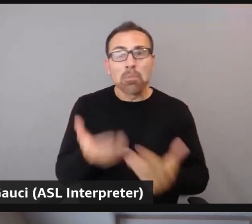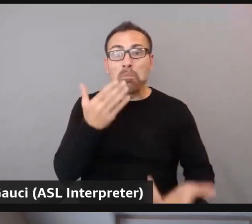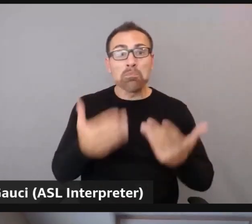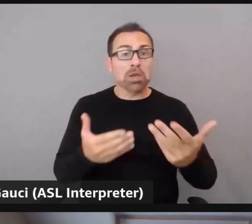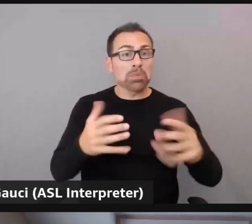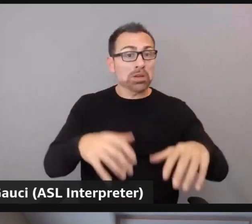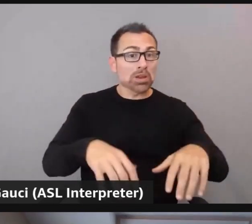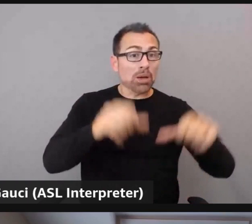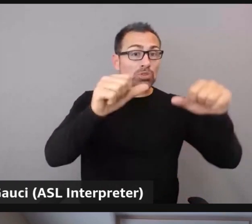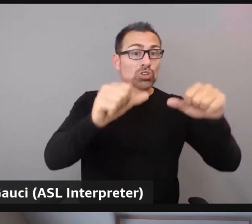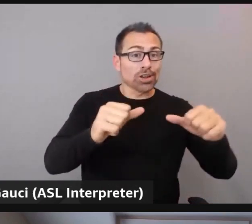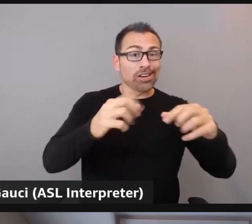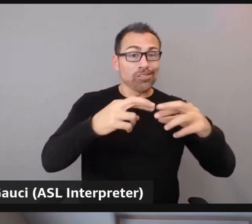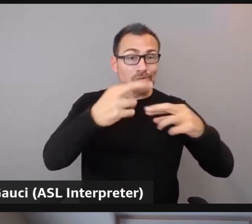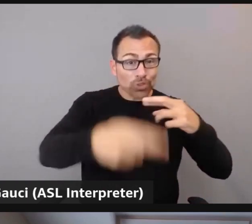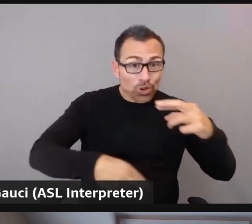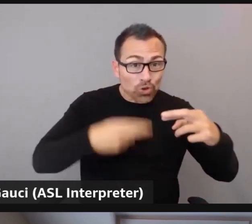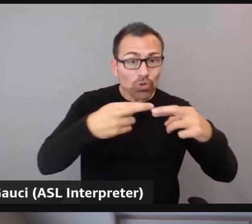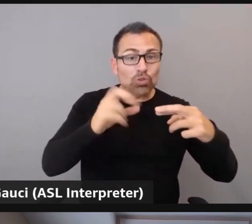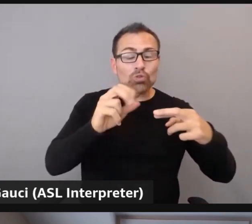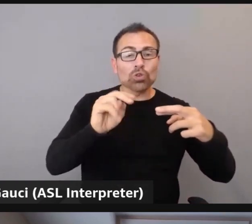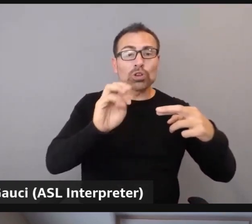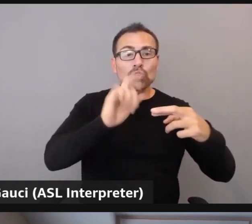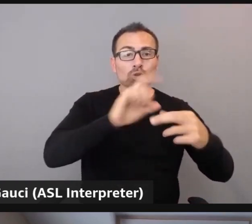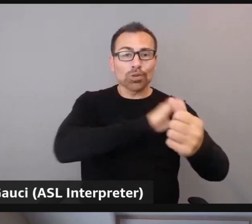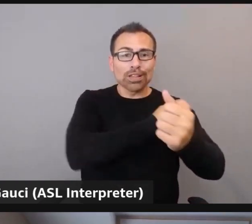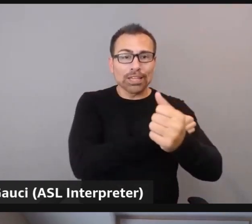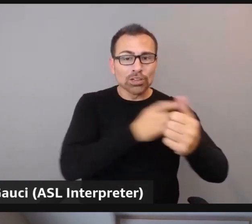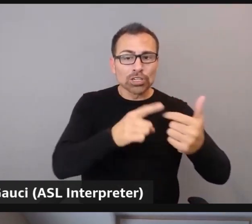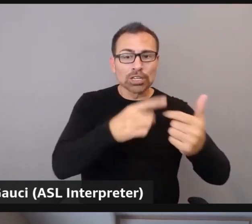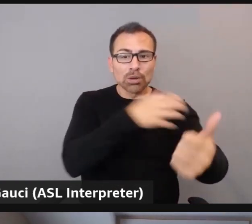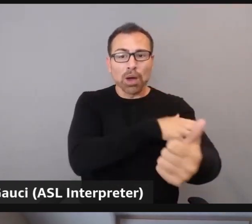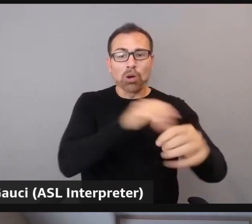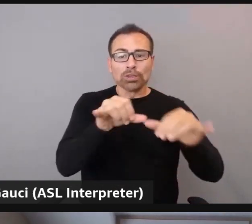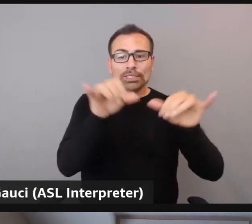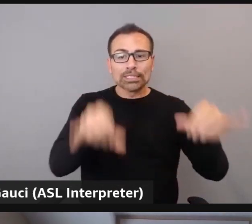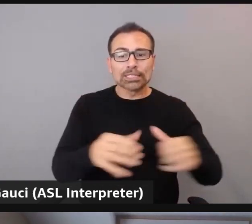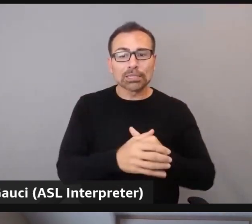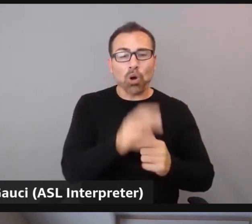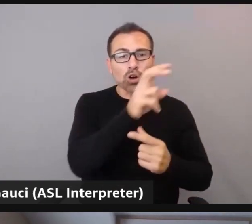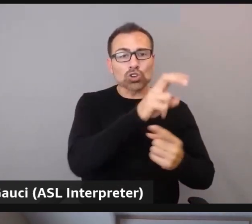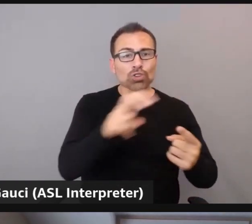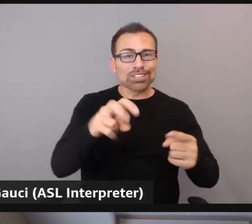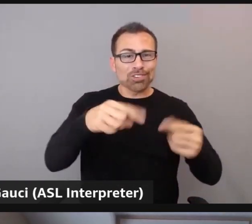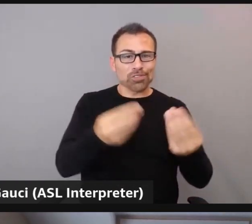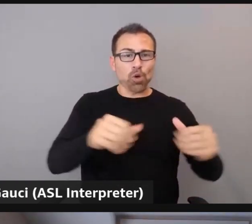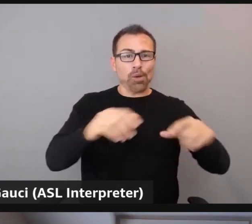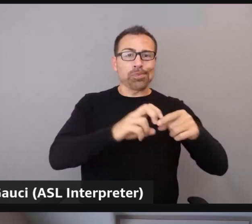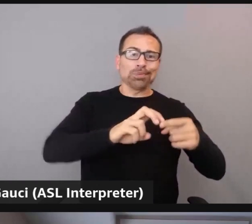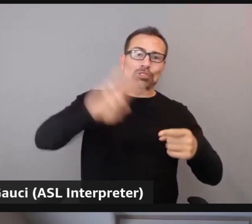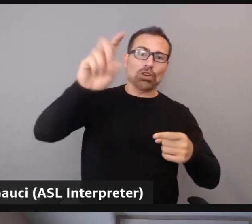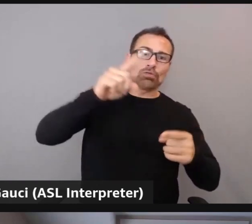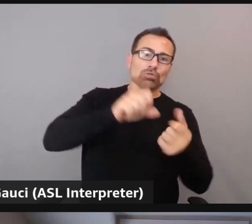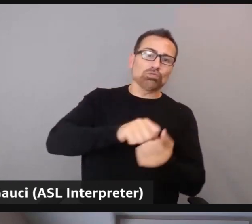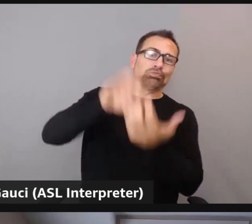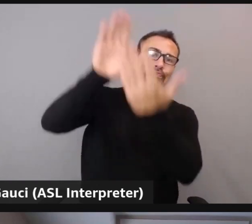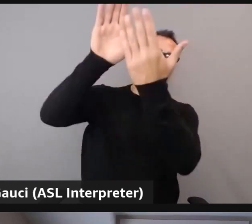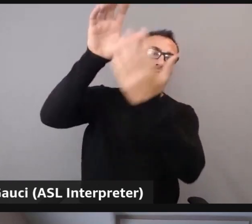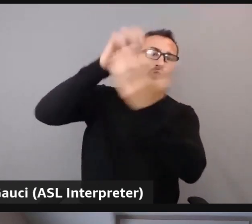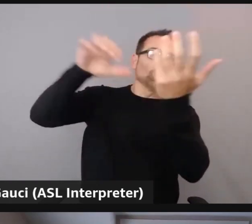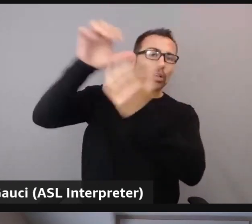to kind of power the systems or to transfer from on-premise to the cloud. IoT sensors and AI can also